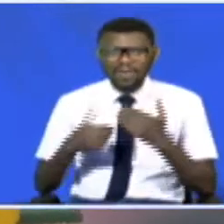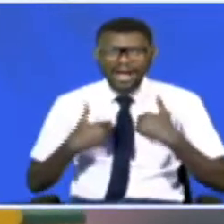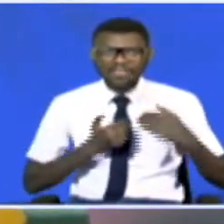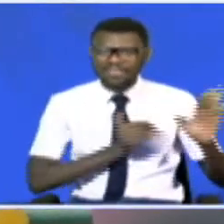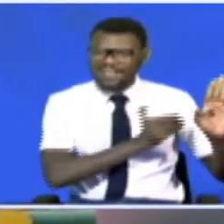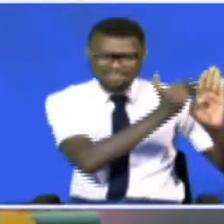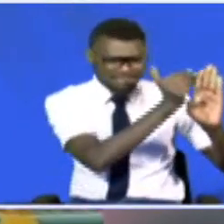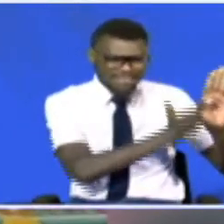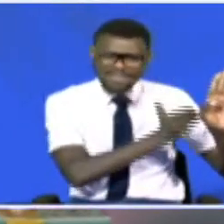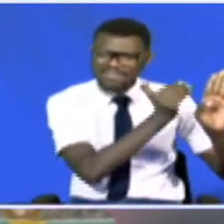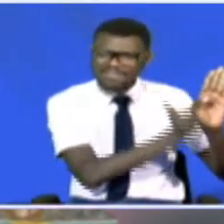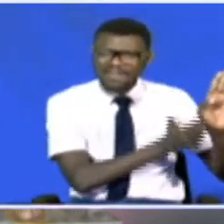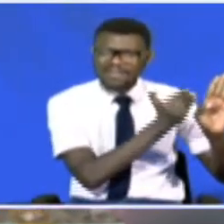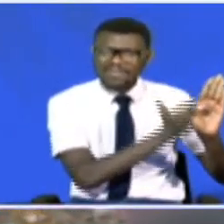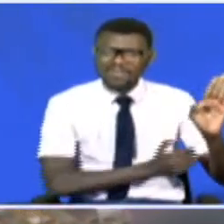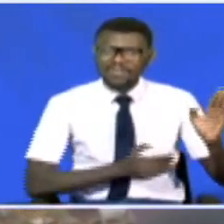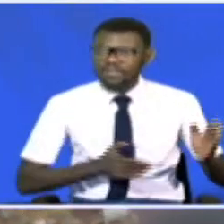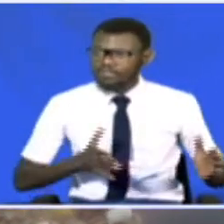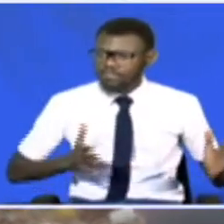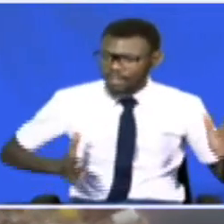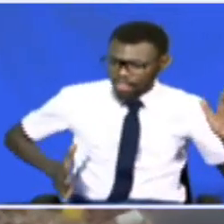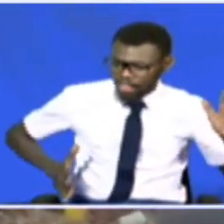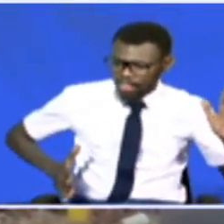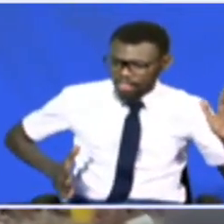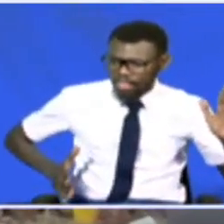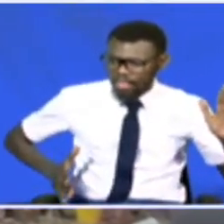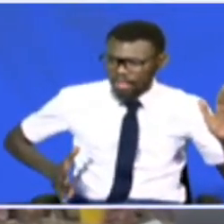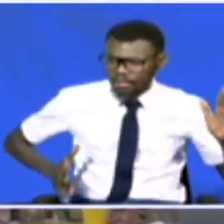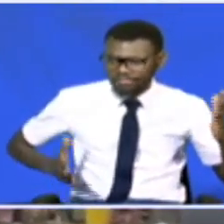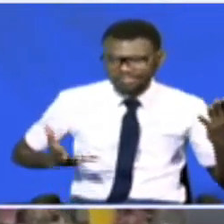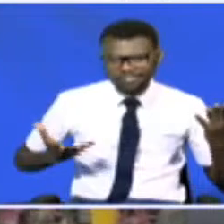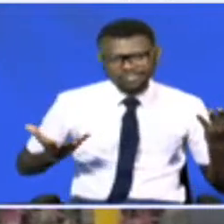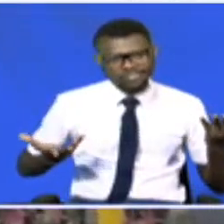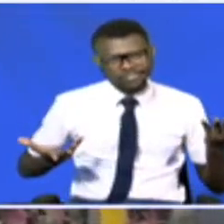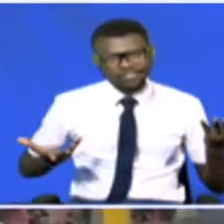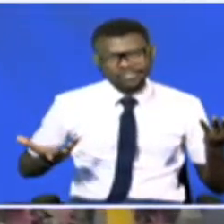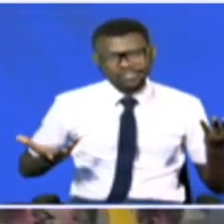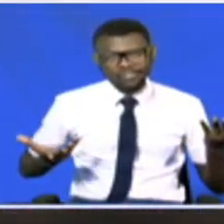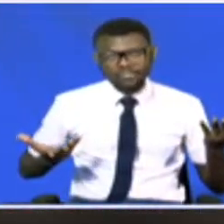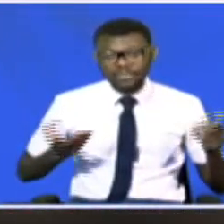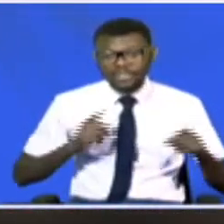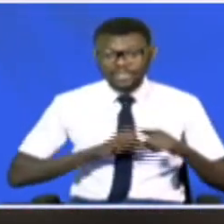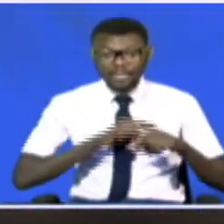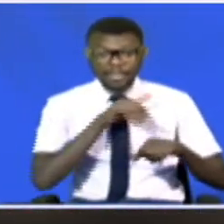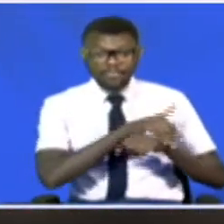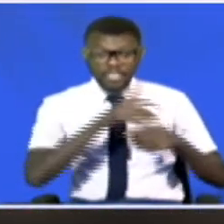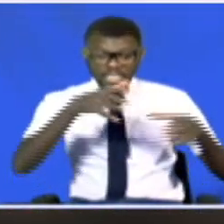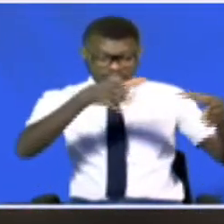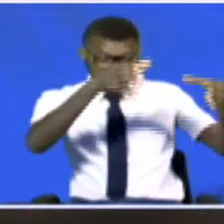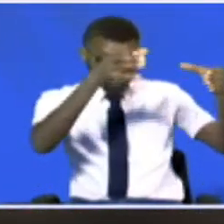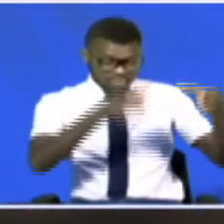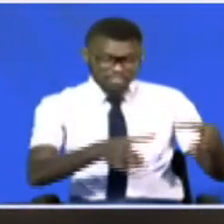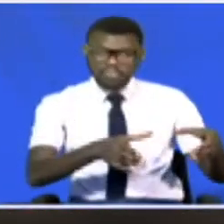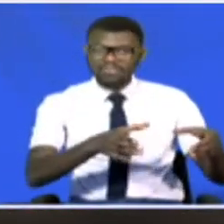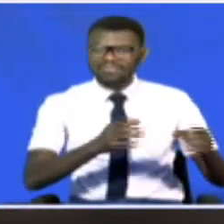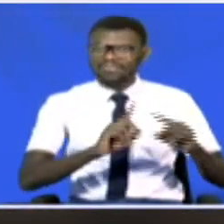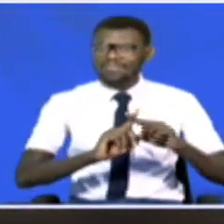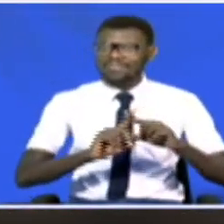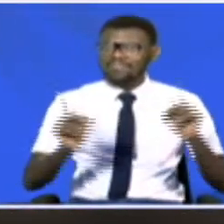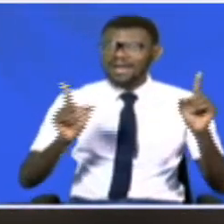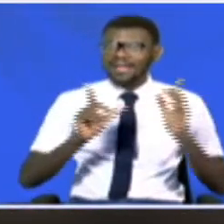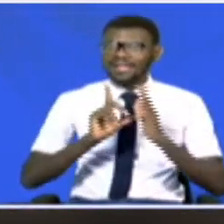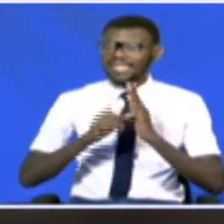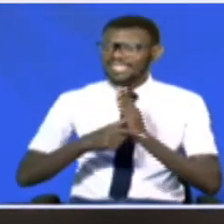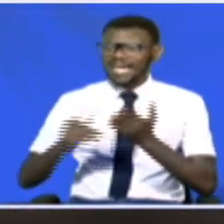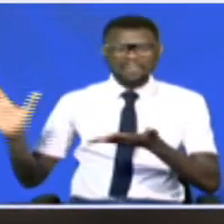statues that someone said zikikauka zitakaa vizuri were erected in the evening but disappeared by midnight